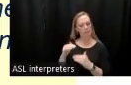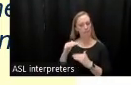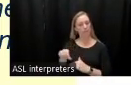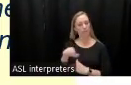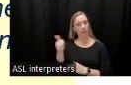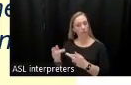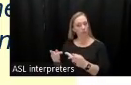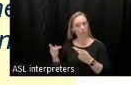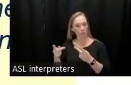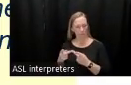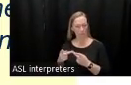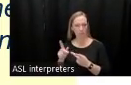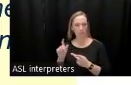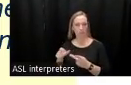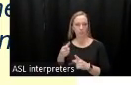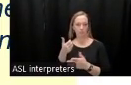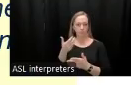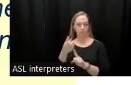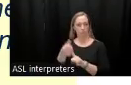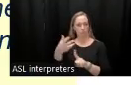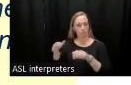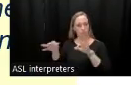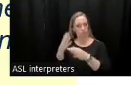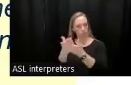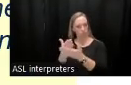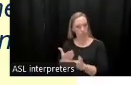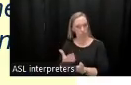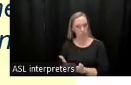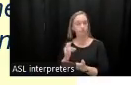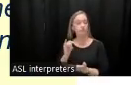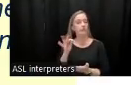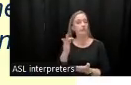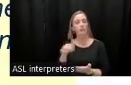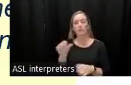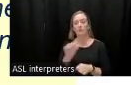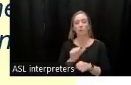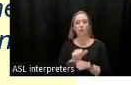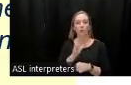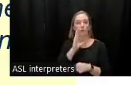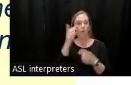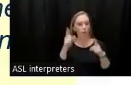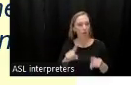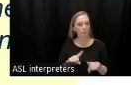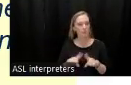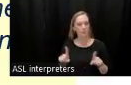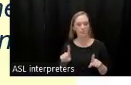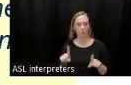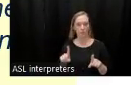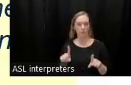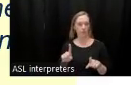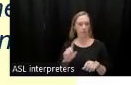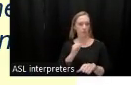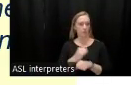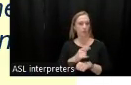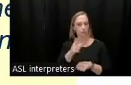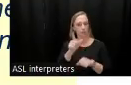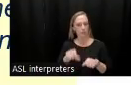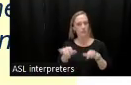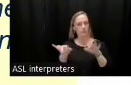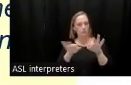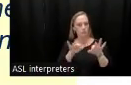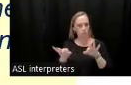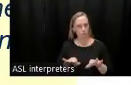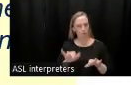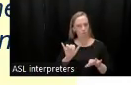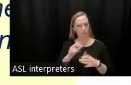be justified. And if there's any work that will be done at a different institution, you should describe those resources